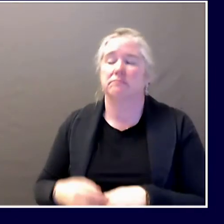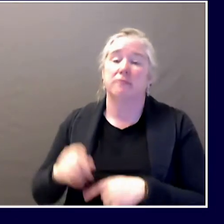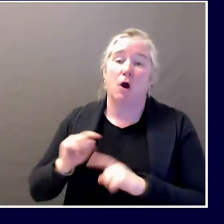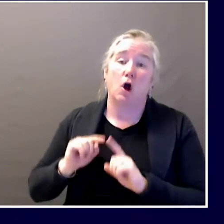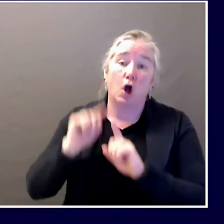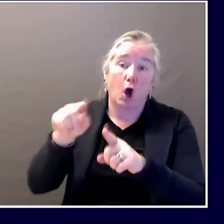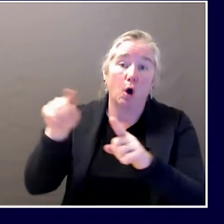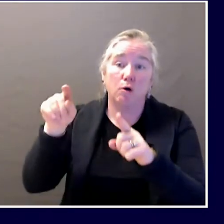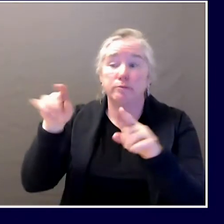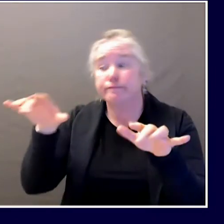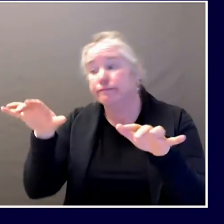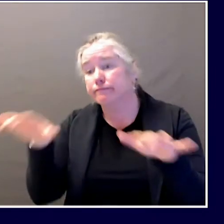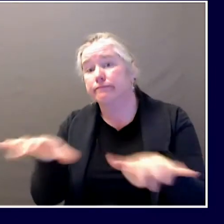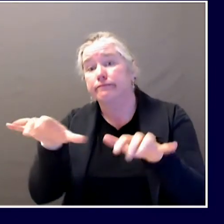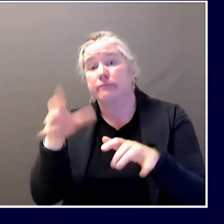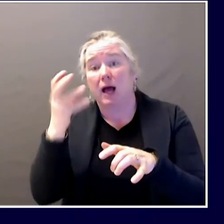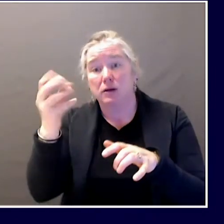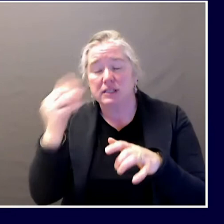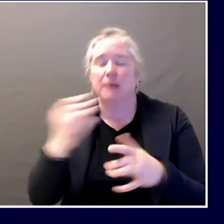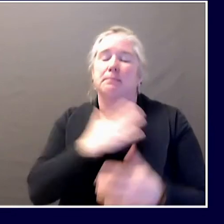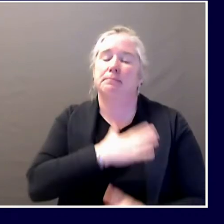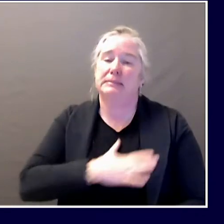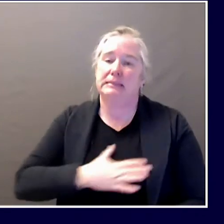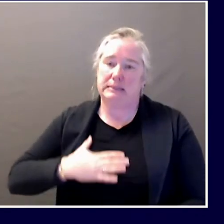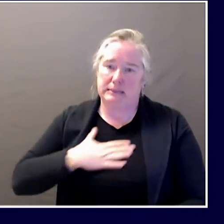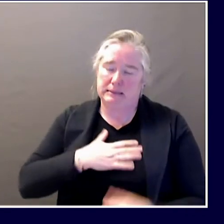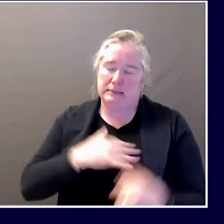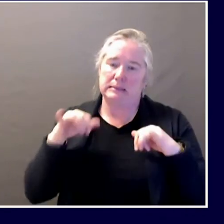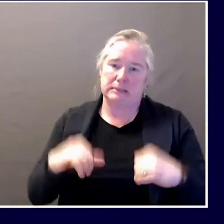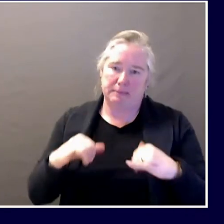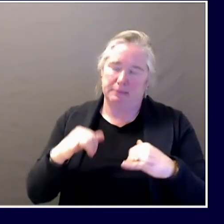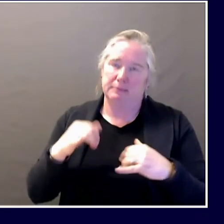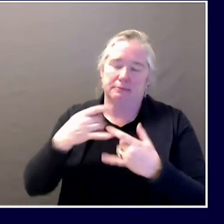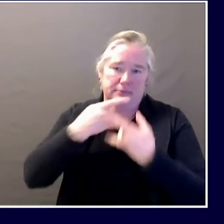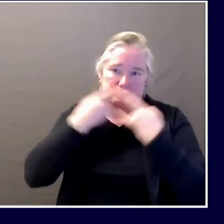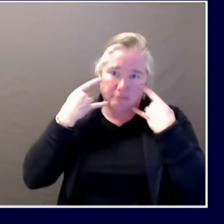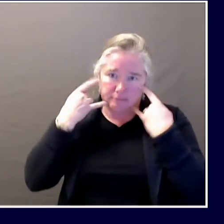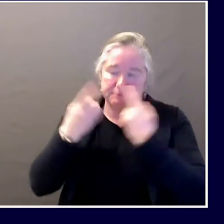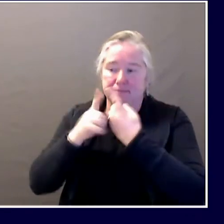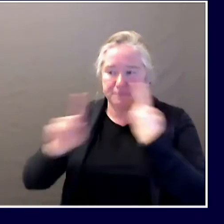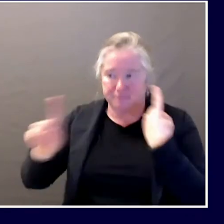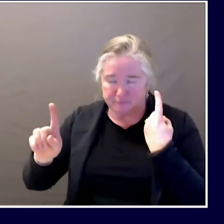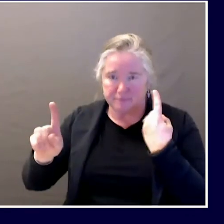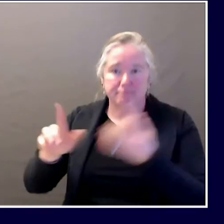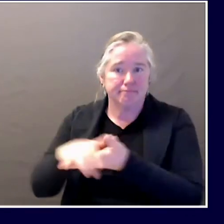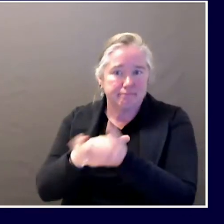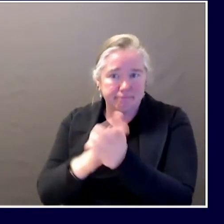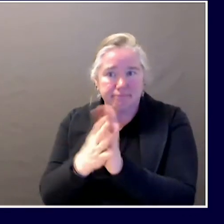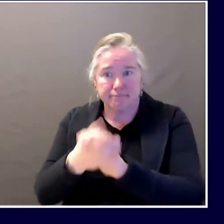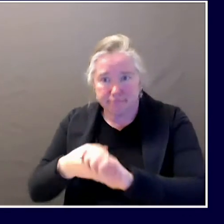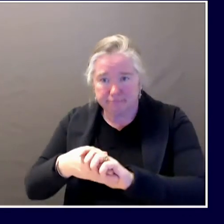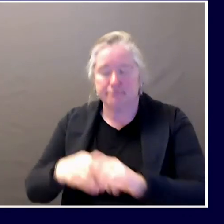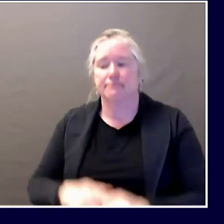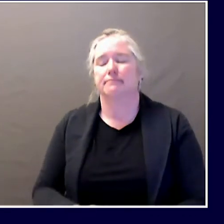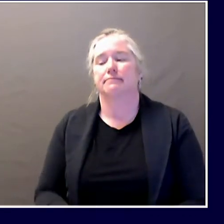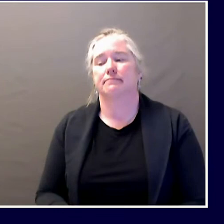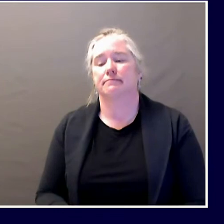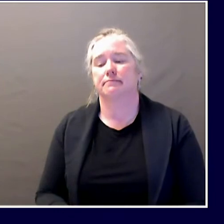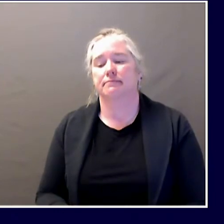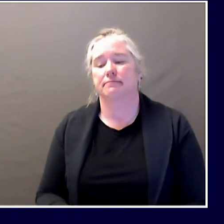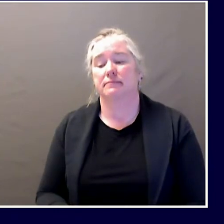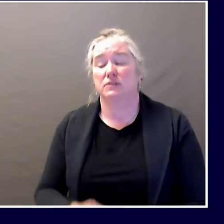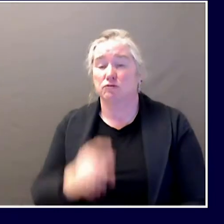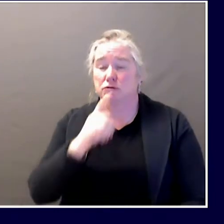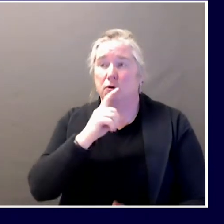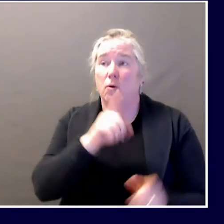prevention methods that we've talked about, are useful not just in public settings, but also when visiting with unvaccinated folks